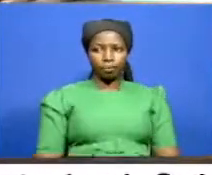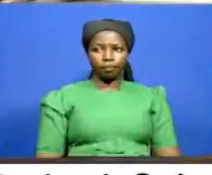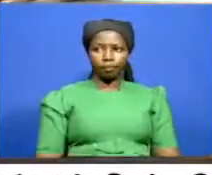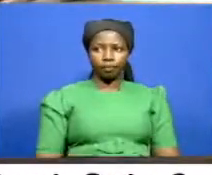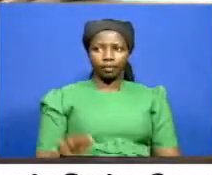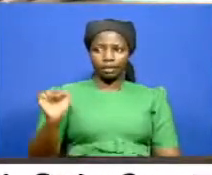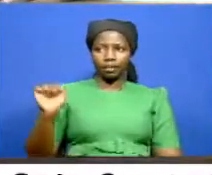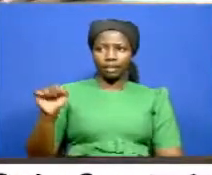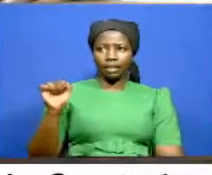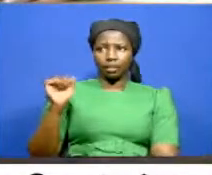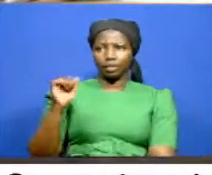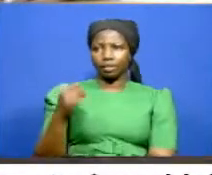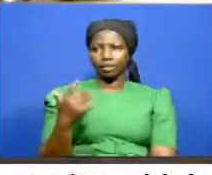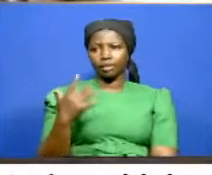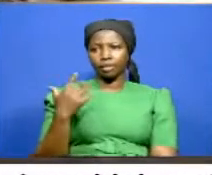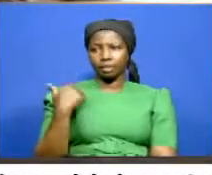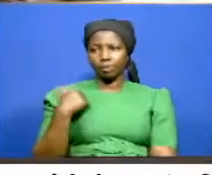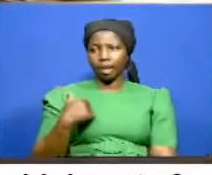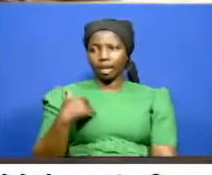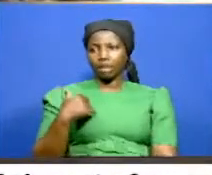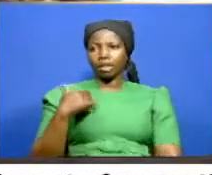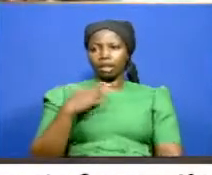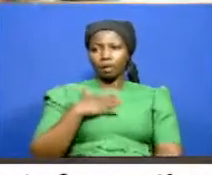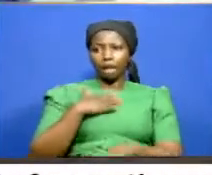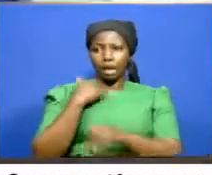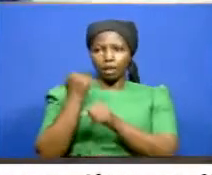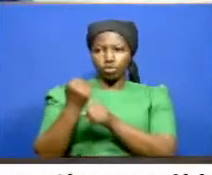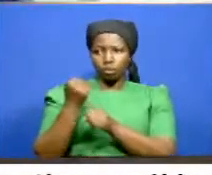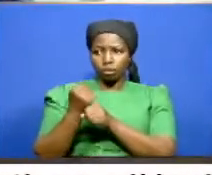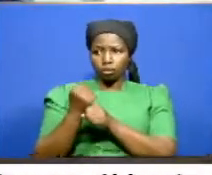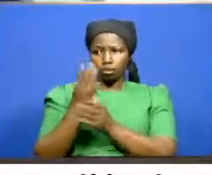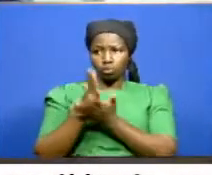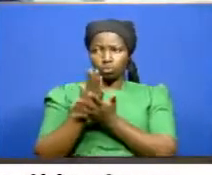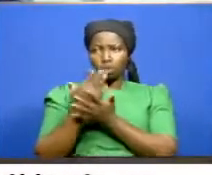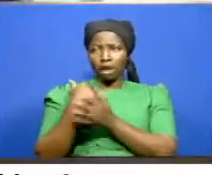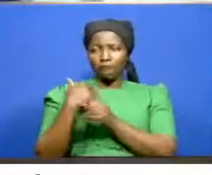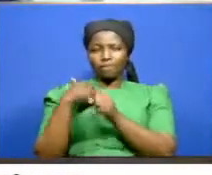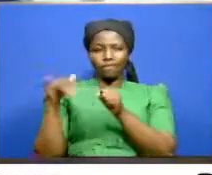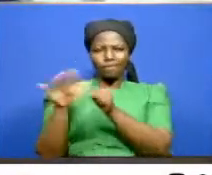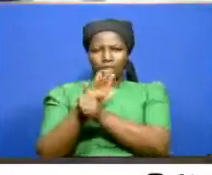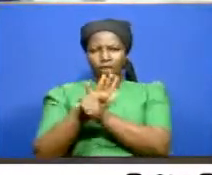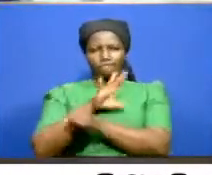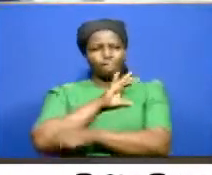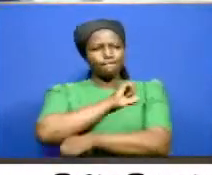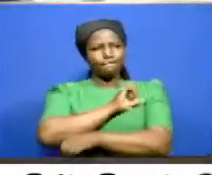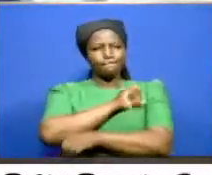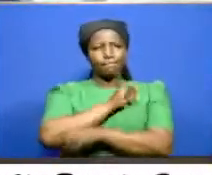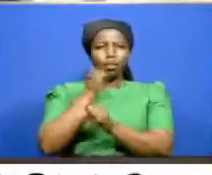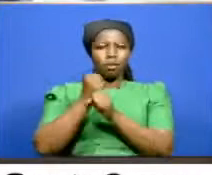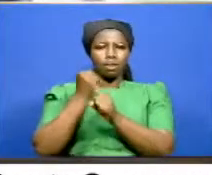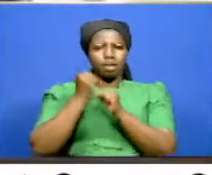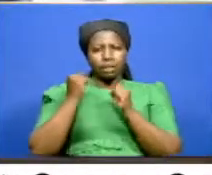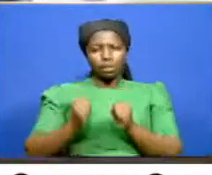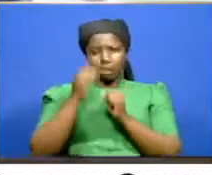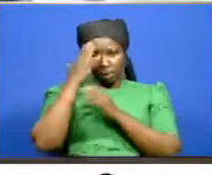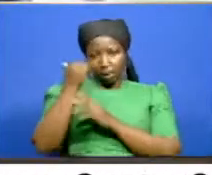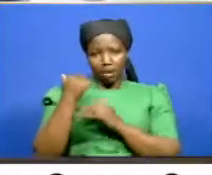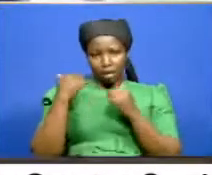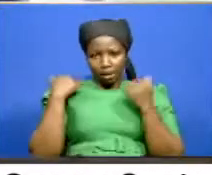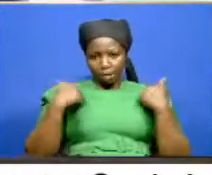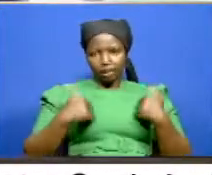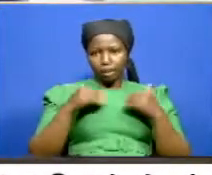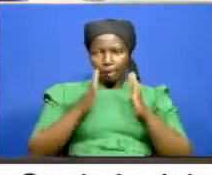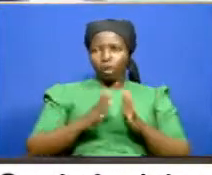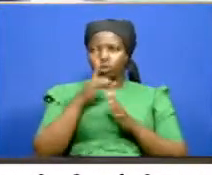doubt. I mean, my career alone has been full of a lot of resilience and hard work, because I'm one person who considered